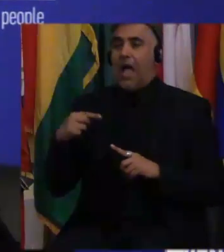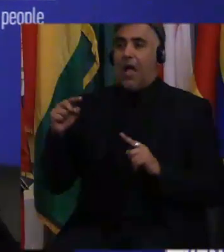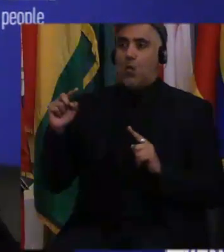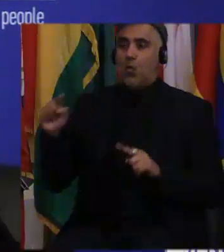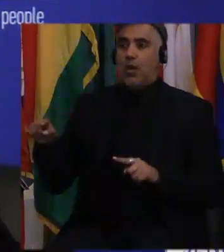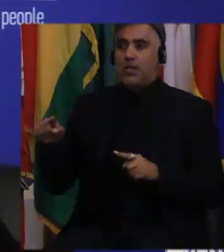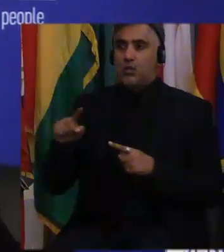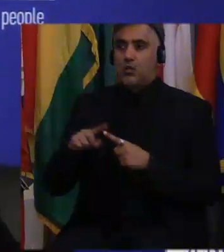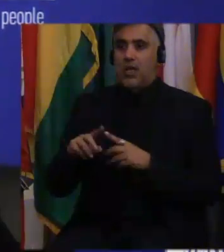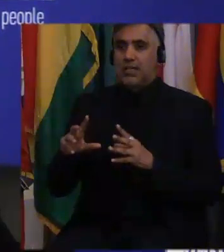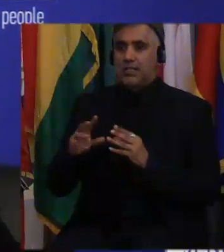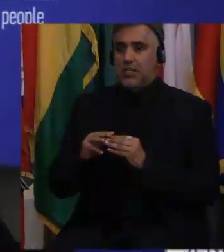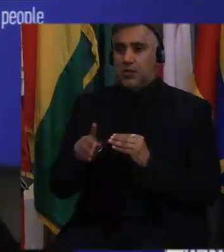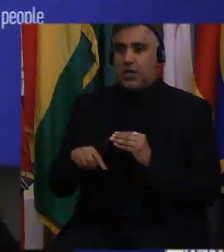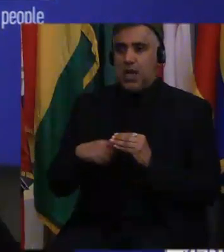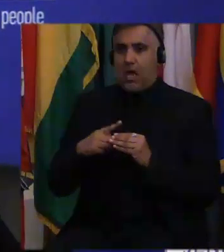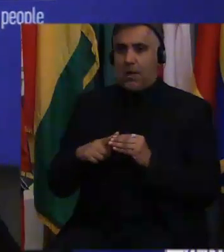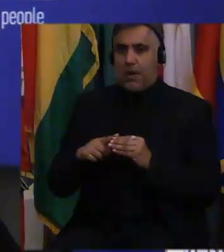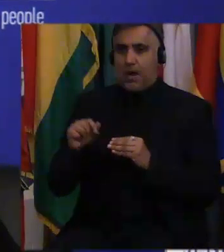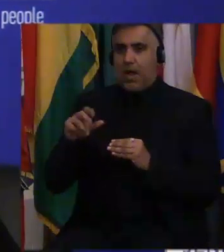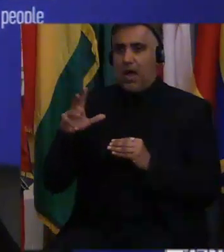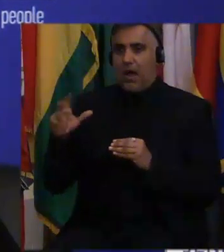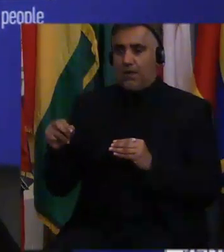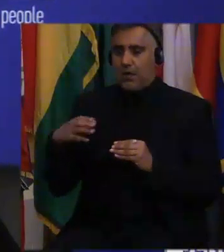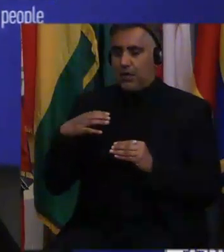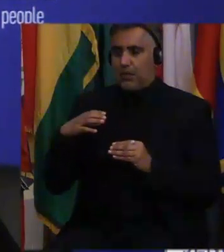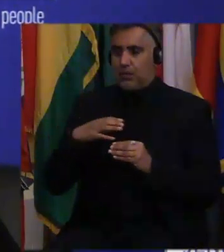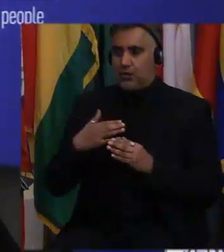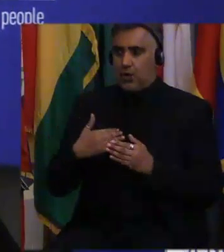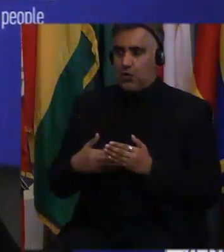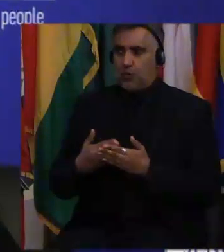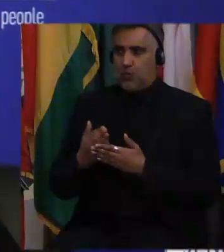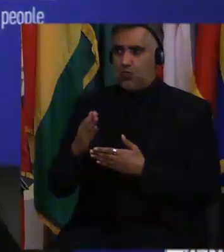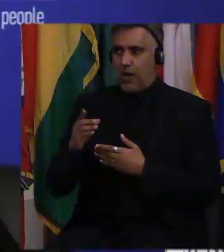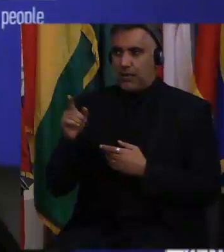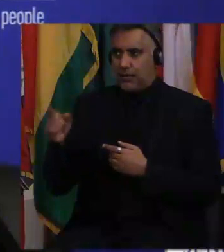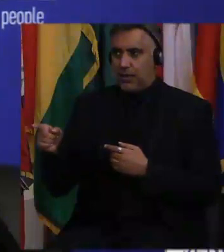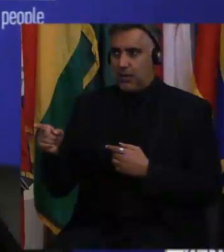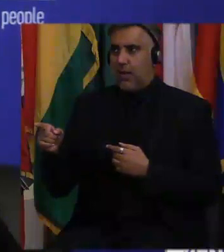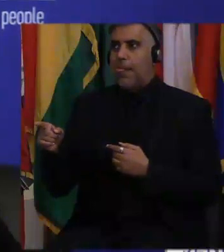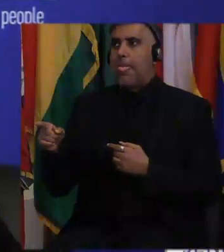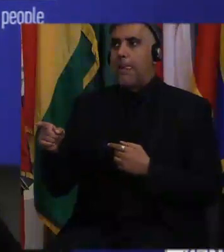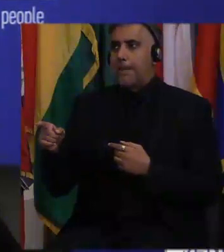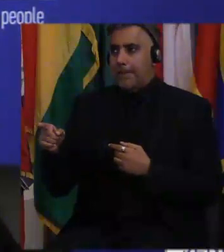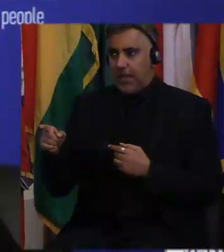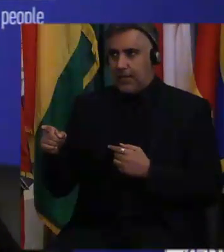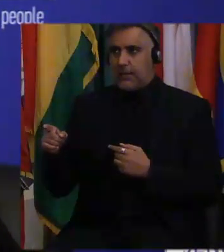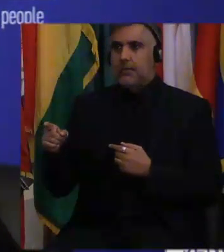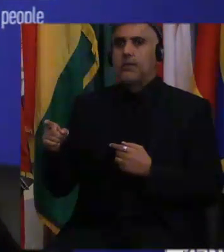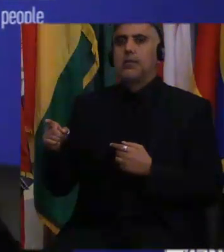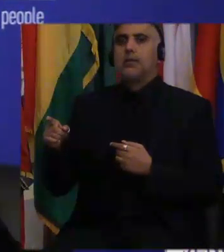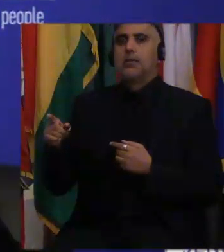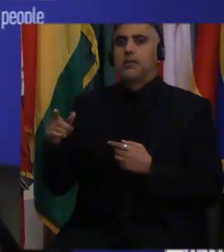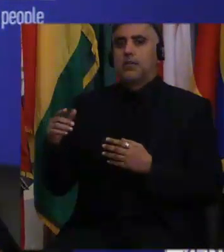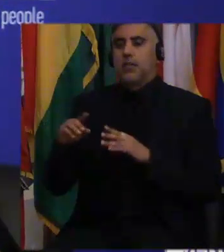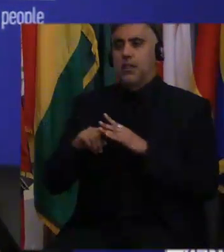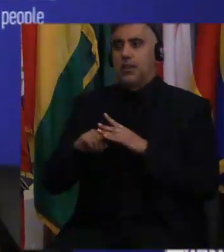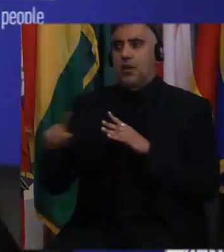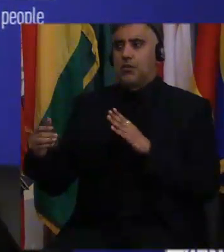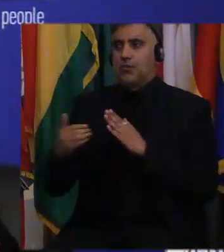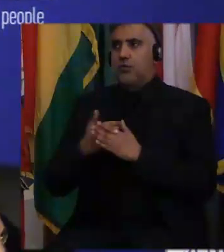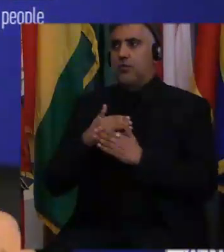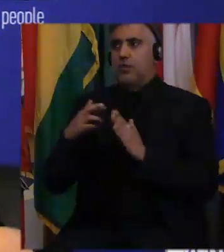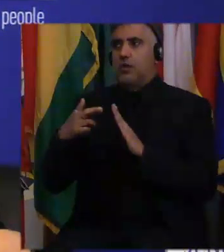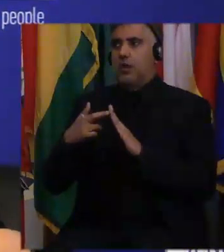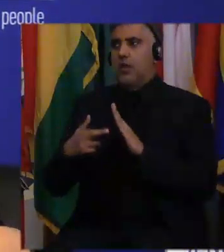attending a session of African Commission on Human Rights and the launch of the new